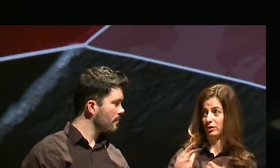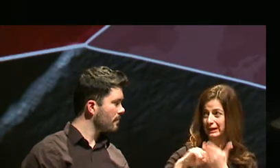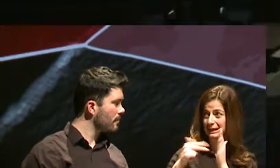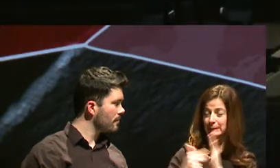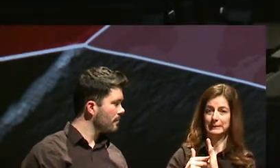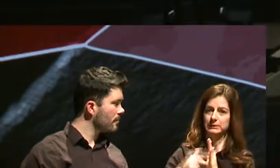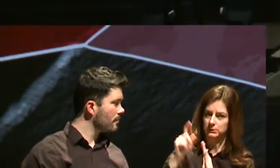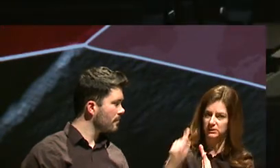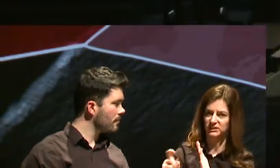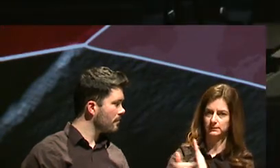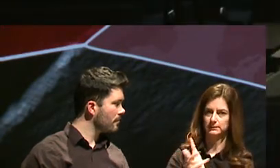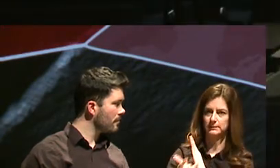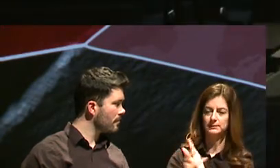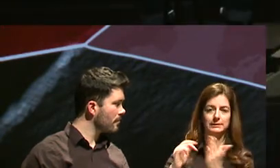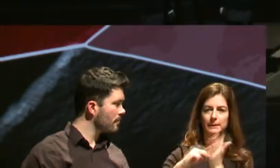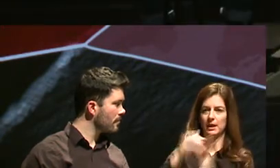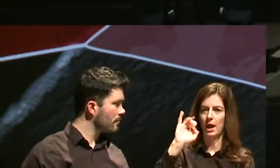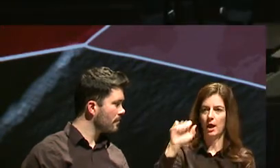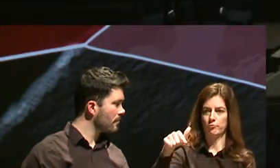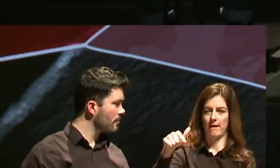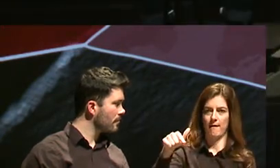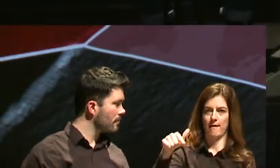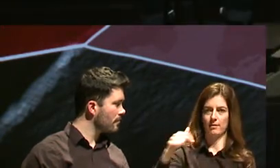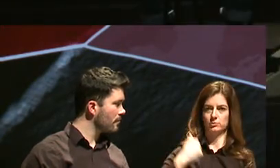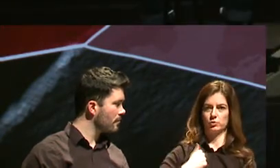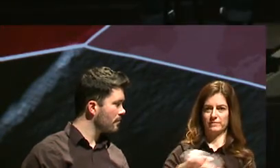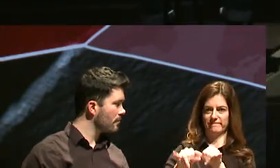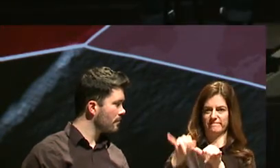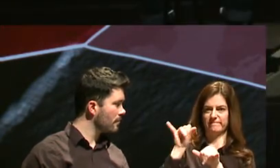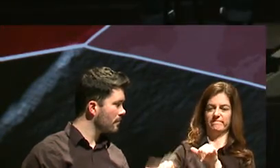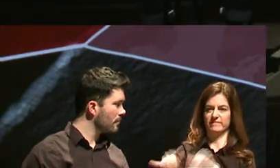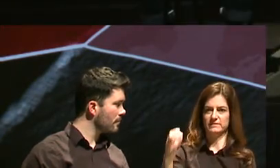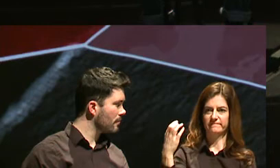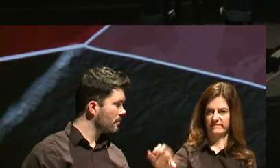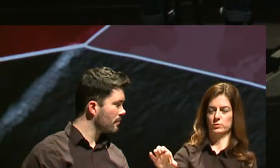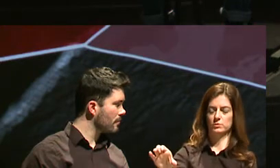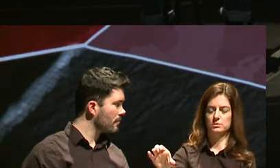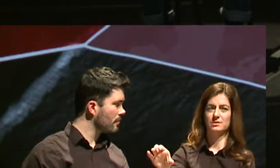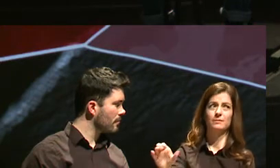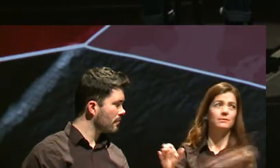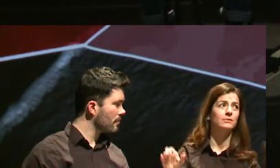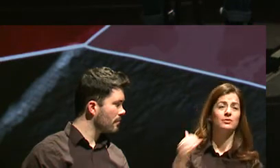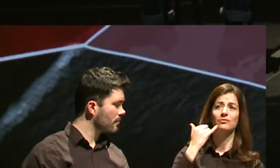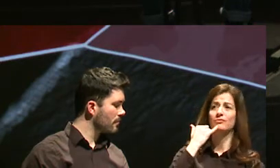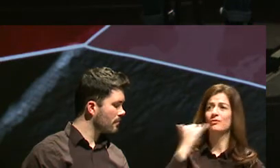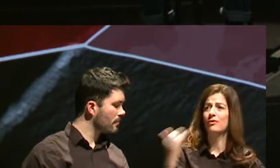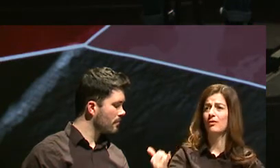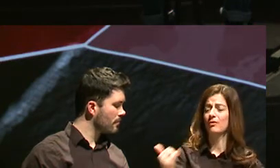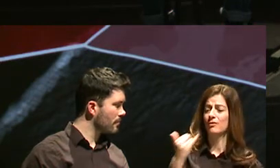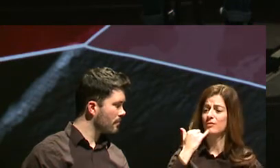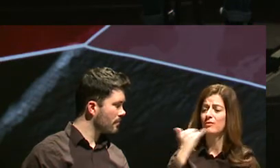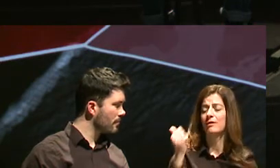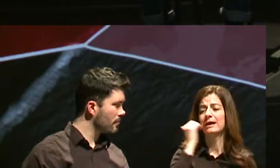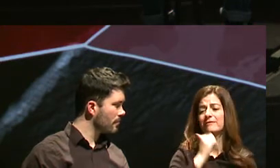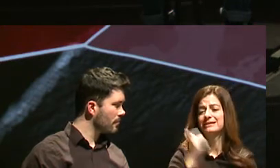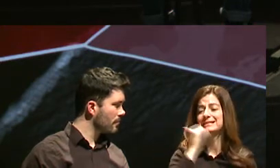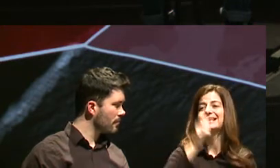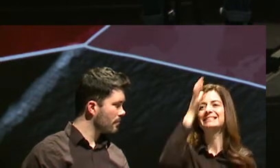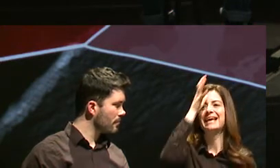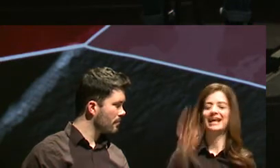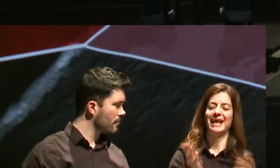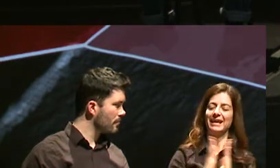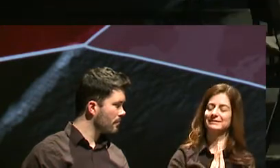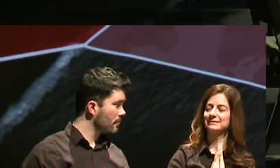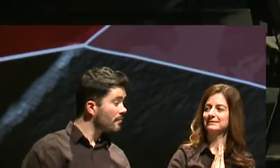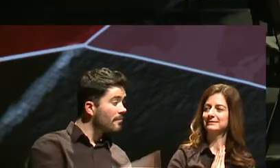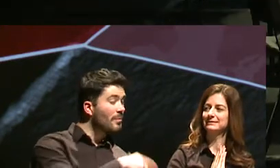so the Iraqis won't let him leave the country. We call him every single day. He always asks me, Magul,